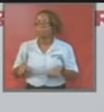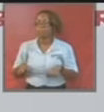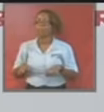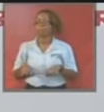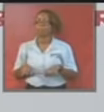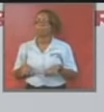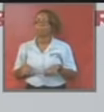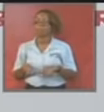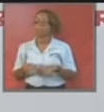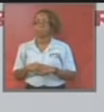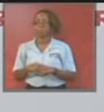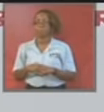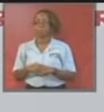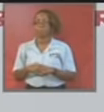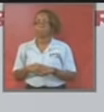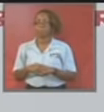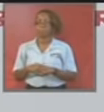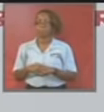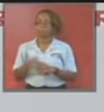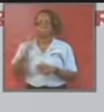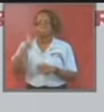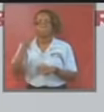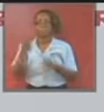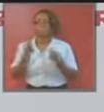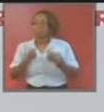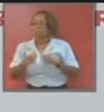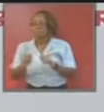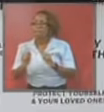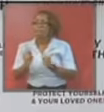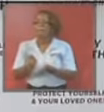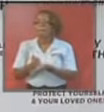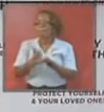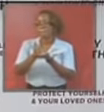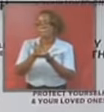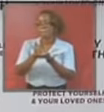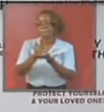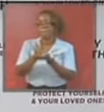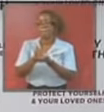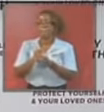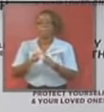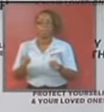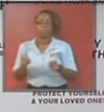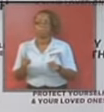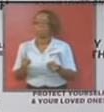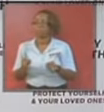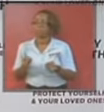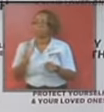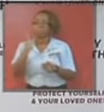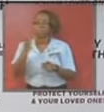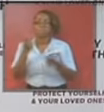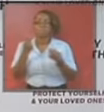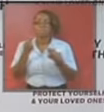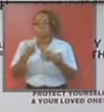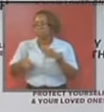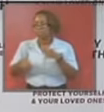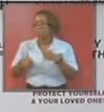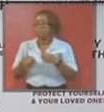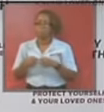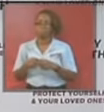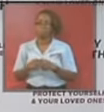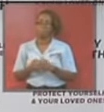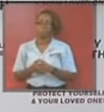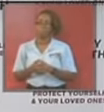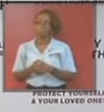neighbors, we will try as much as we can to assist. Thank you, CMO. And we go now to CNC3, Guardian Media